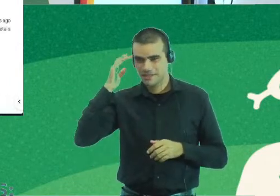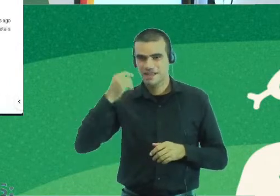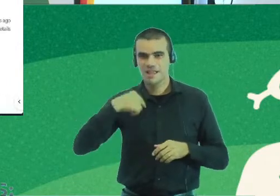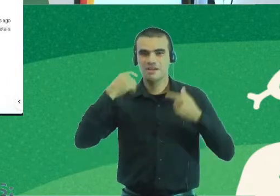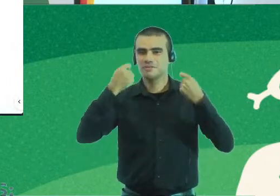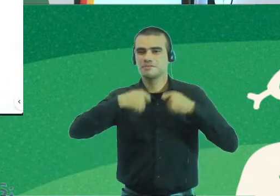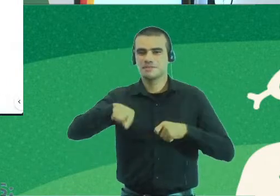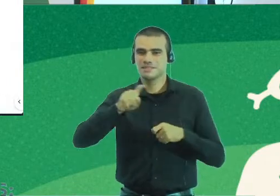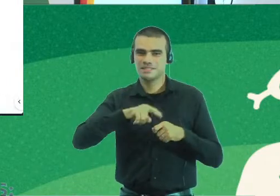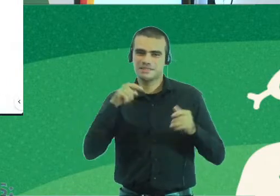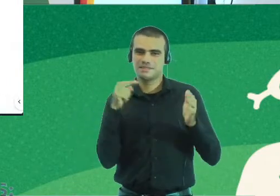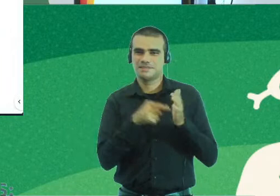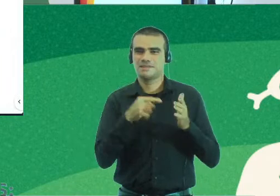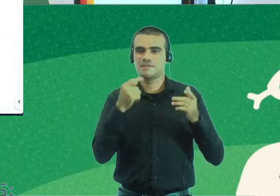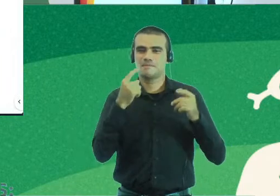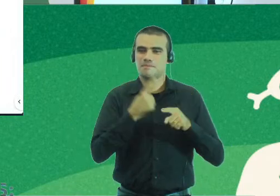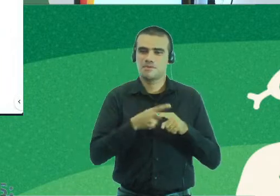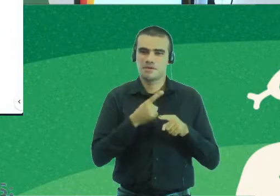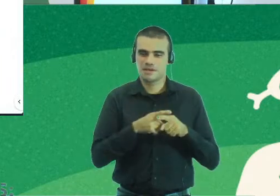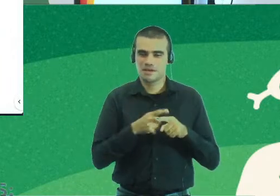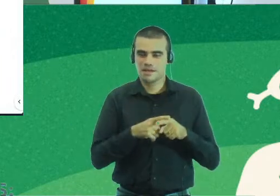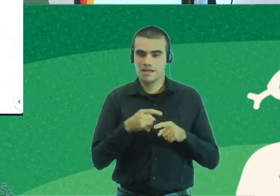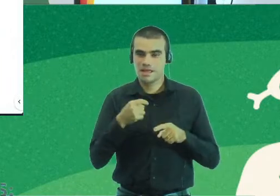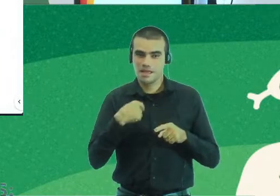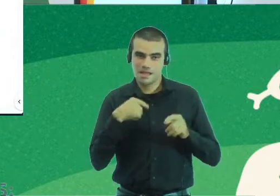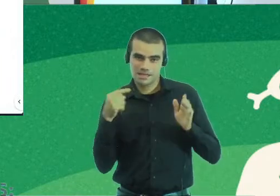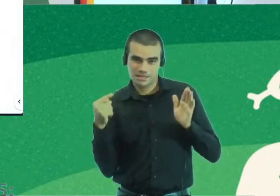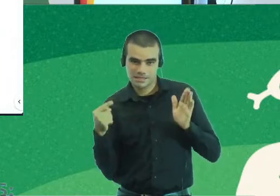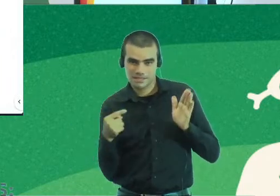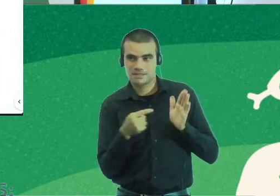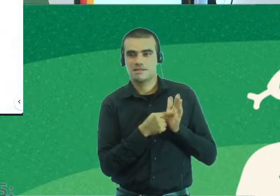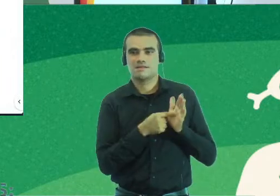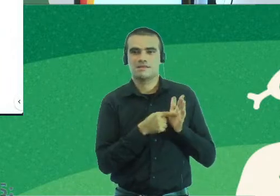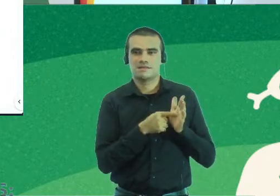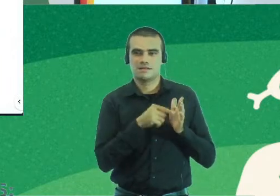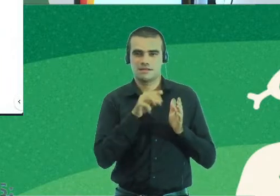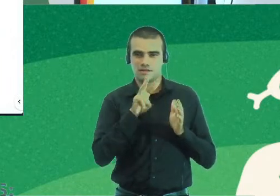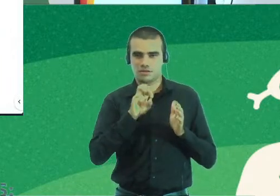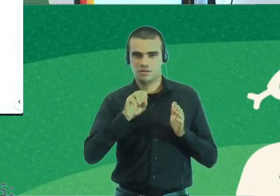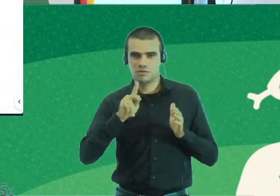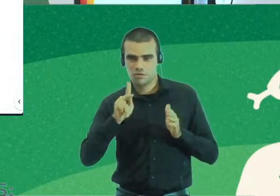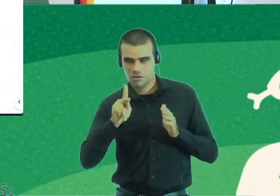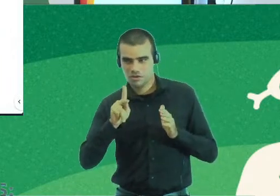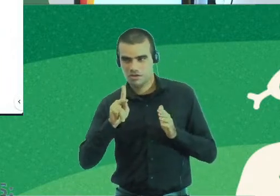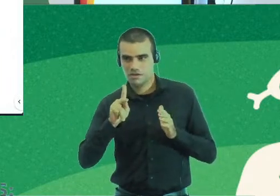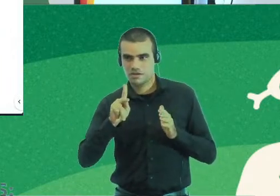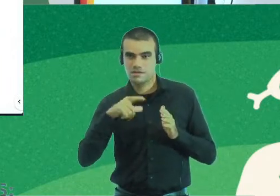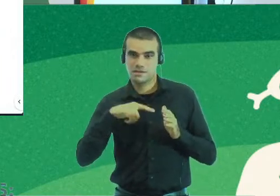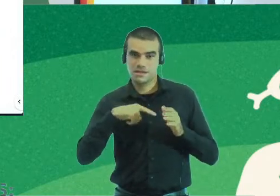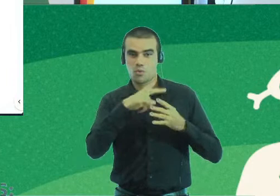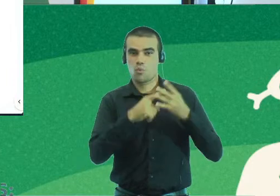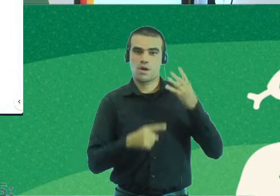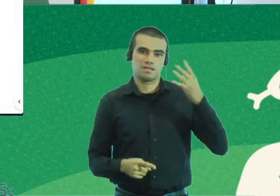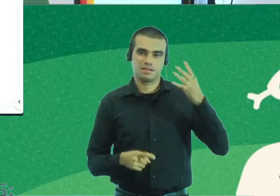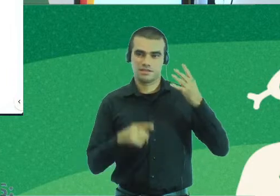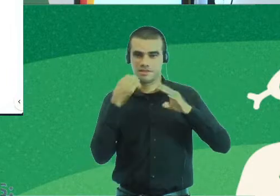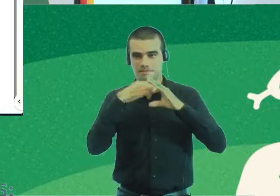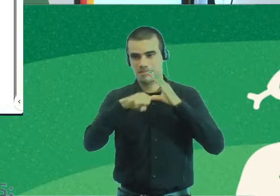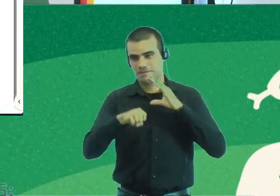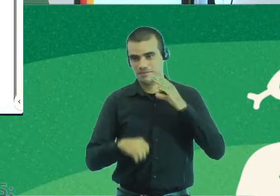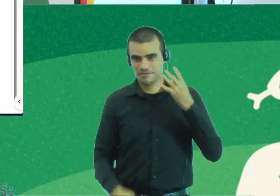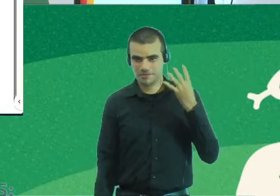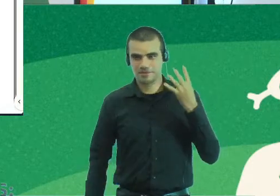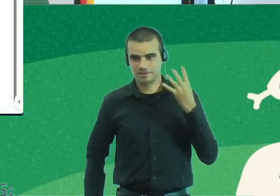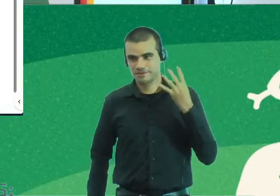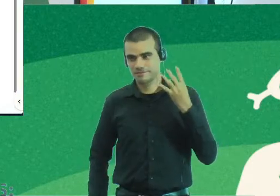because as soon as I ran the RQ worker, it went through. So now I got 4 emails telling me that the International Space Station